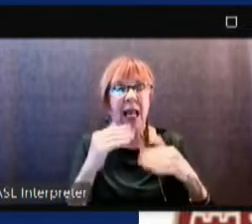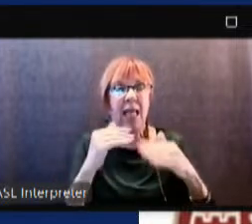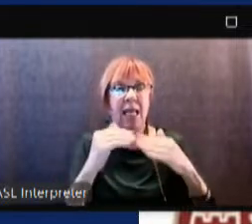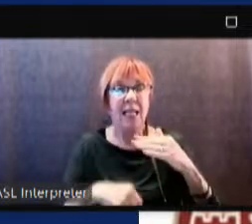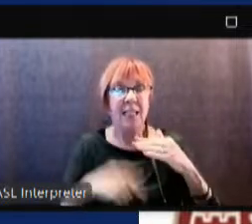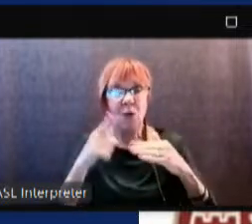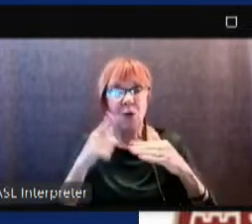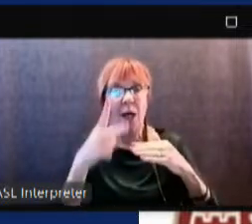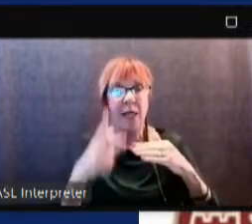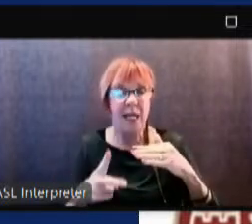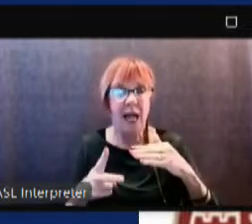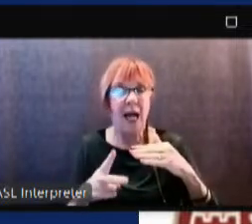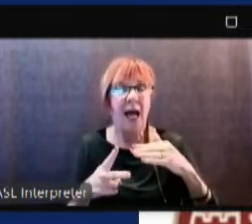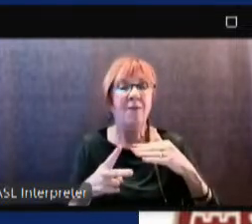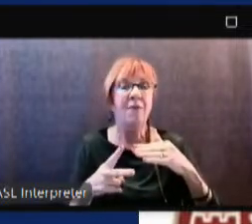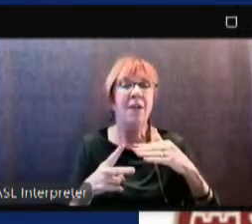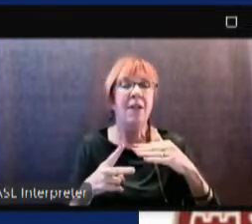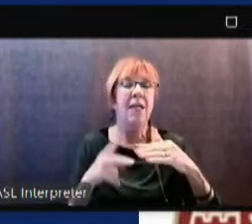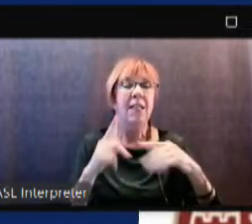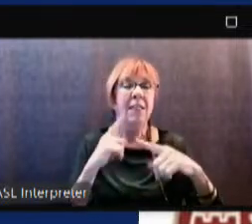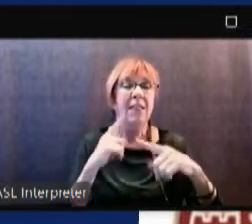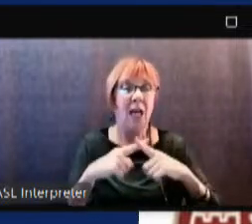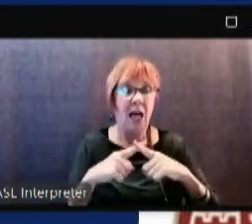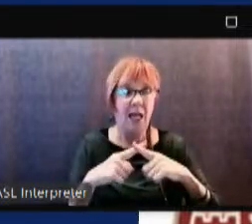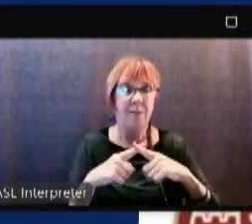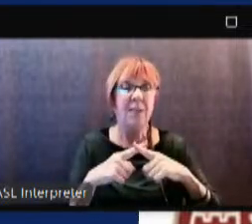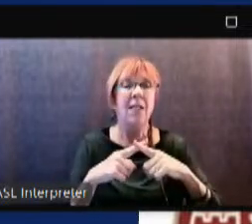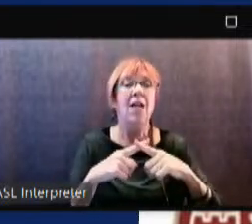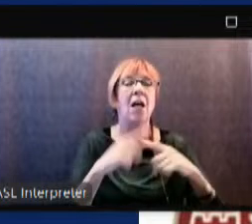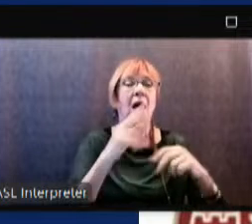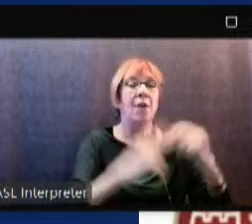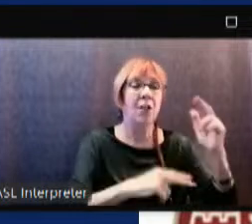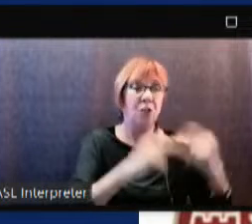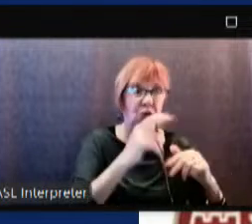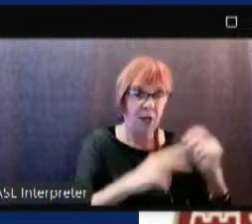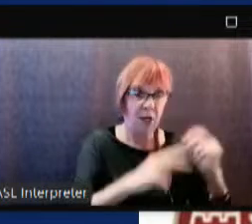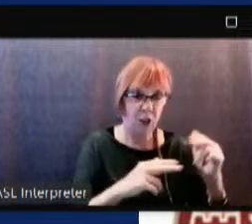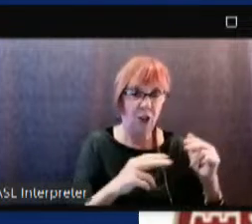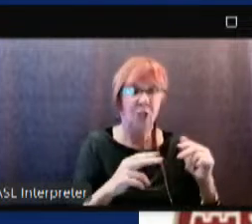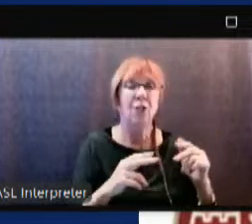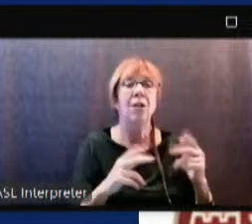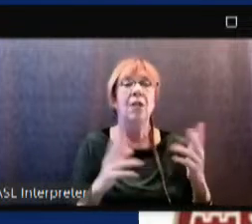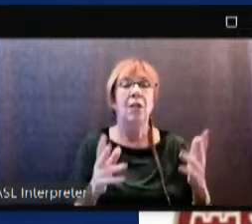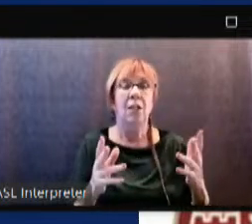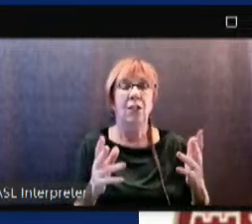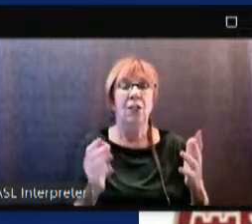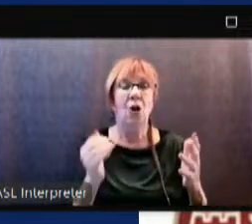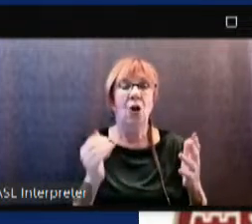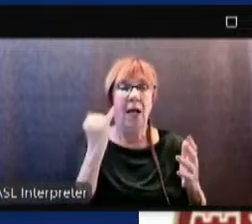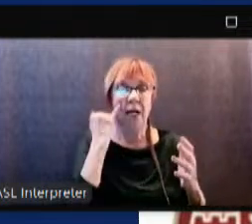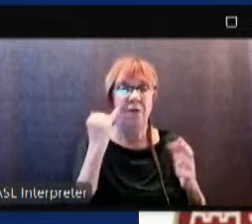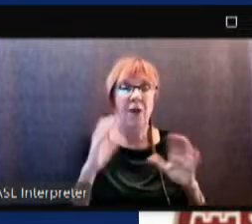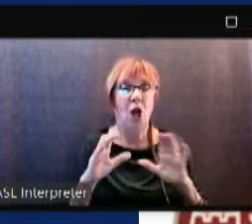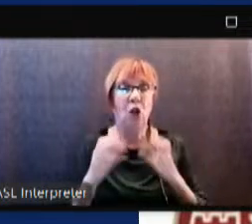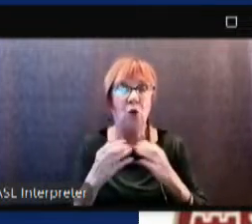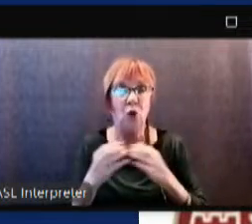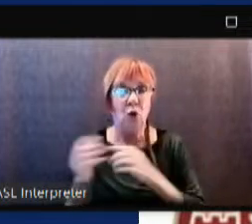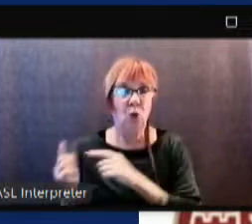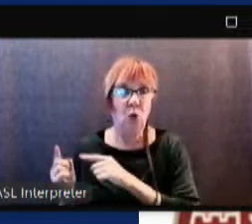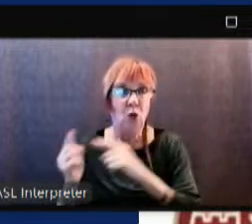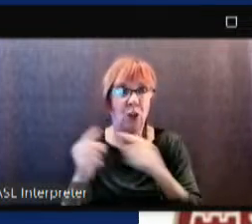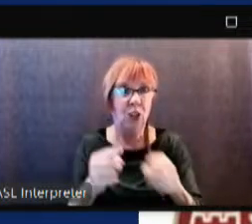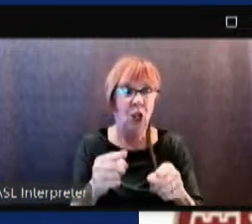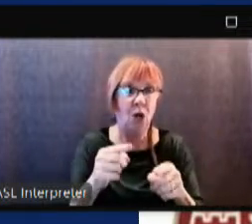hazard to work crews. So again, if a crew is going to come in